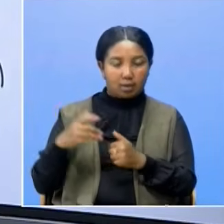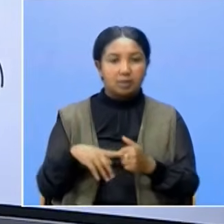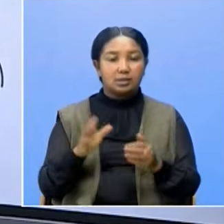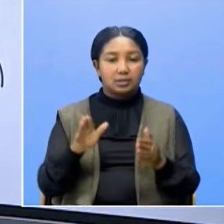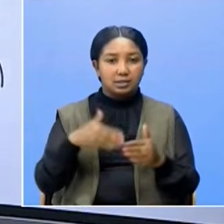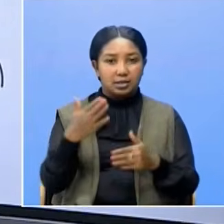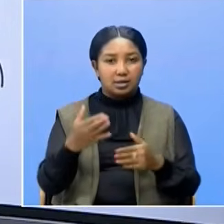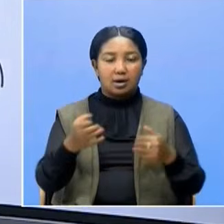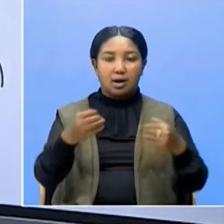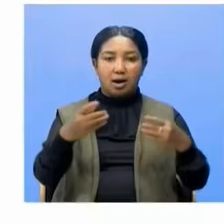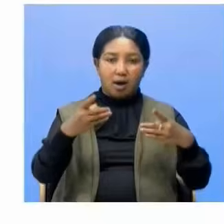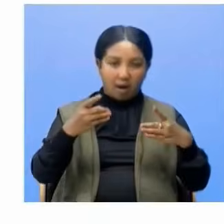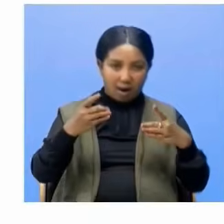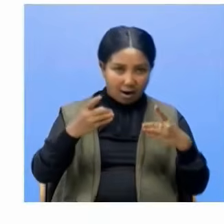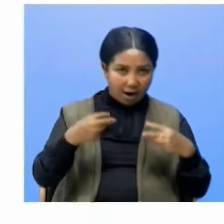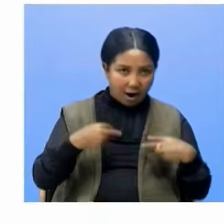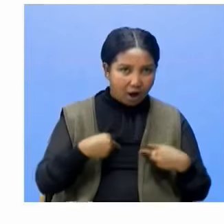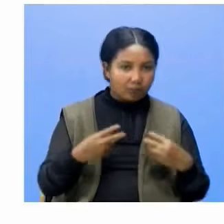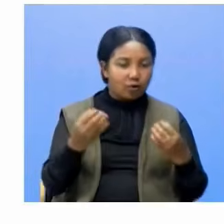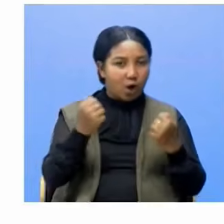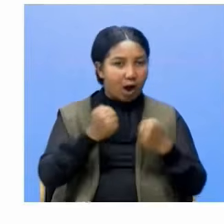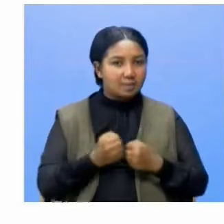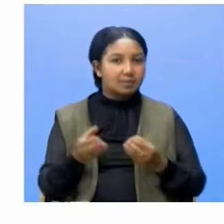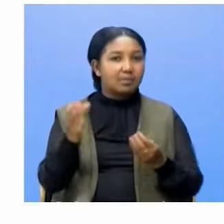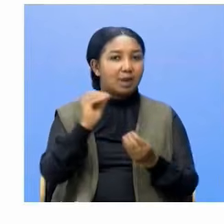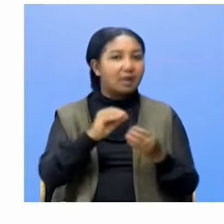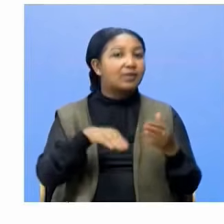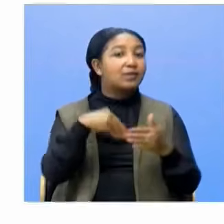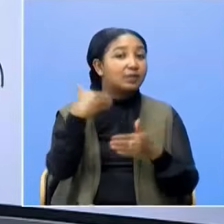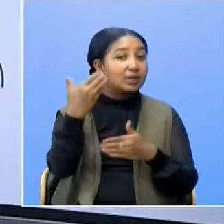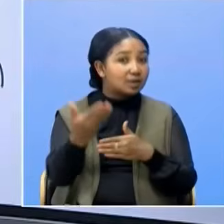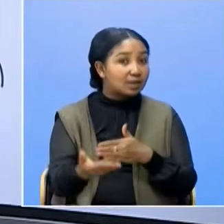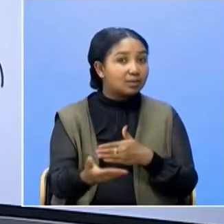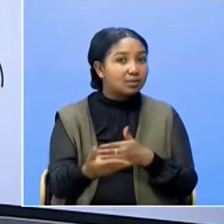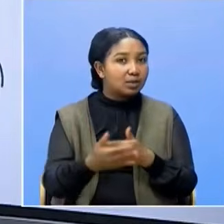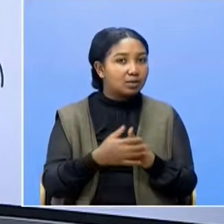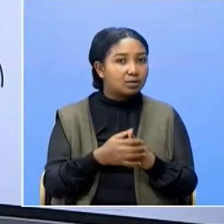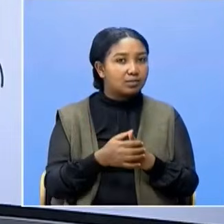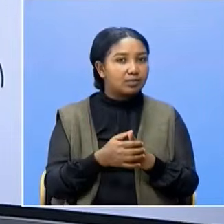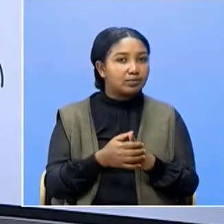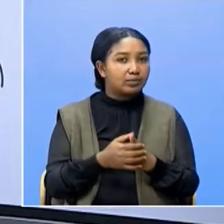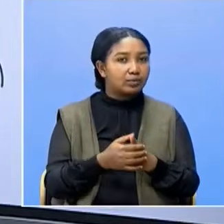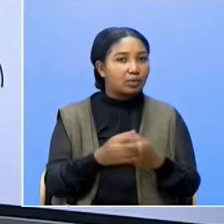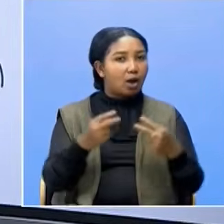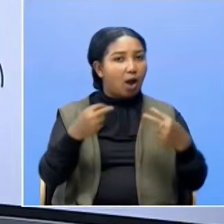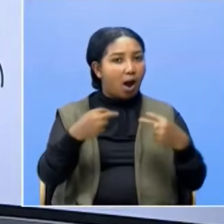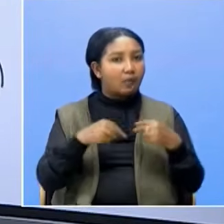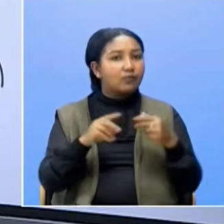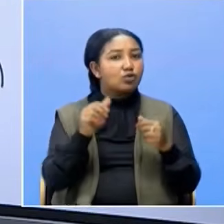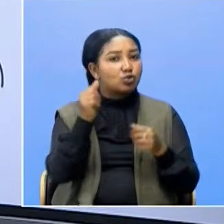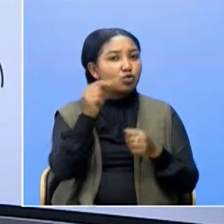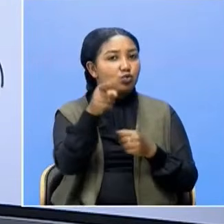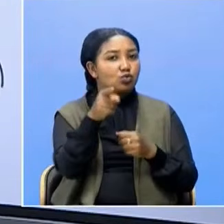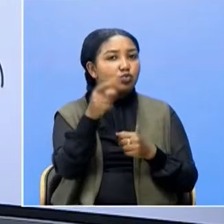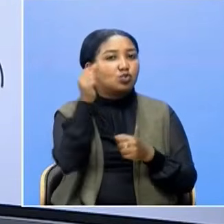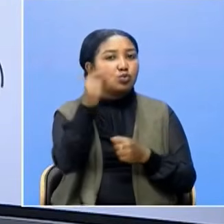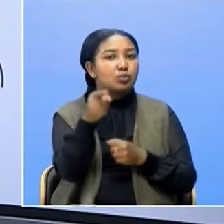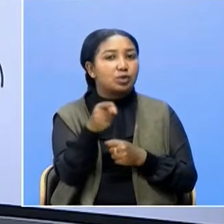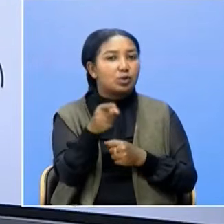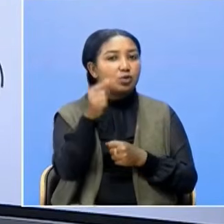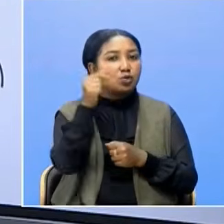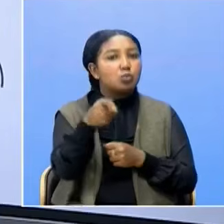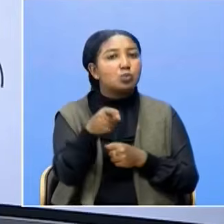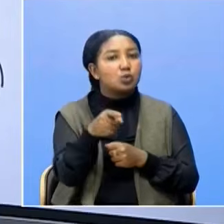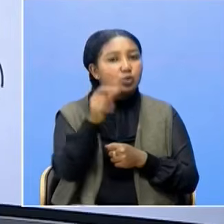Then have or has plus, after that, what do we have? Have you. Since I am talking with you, I say